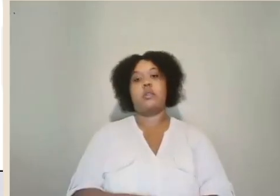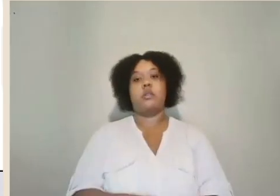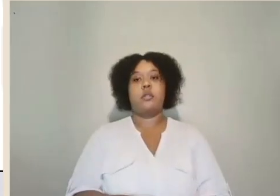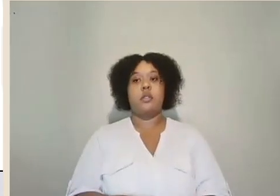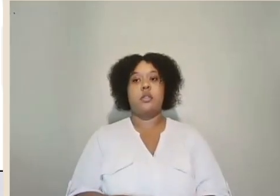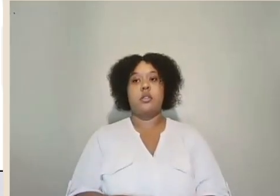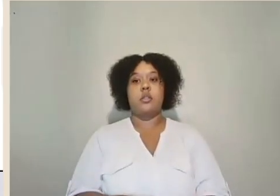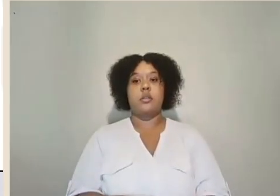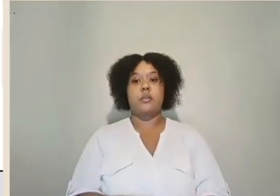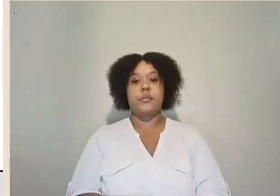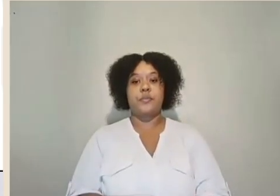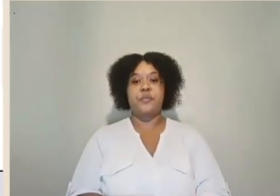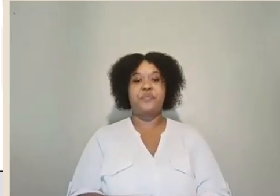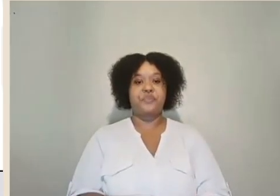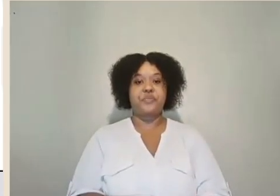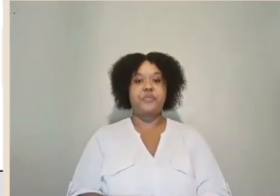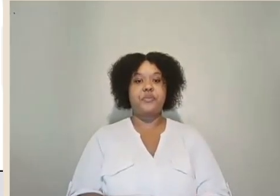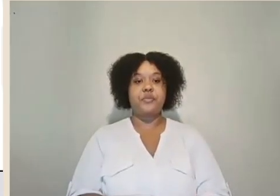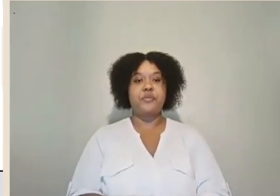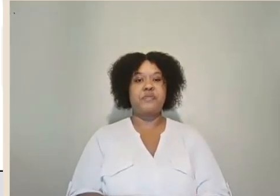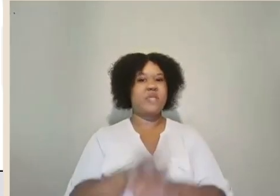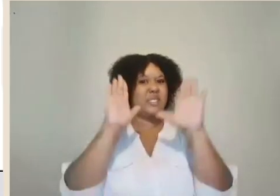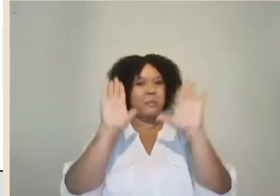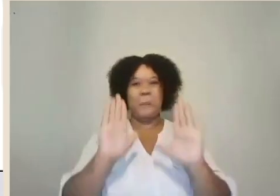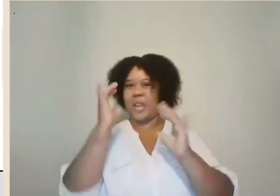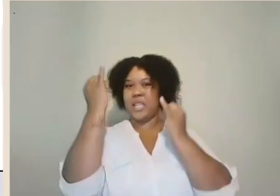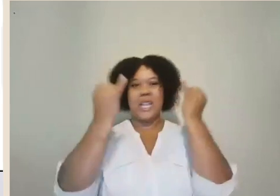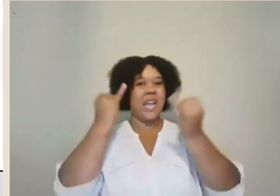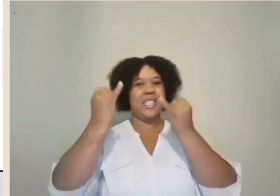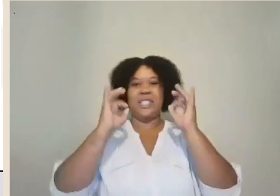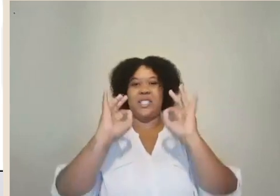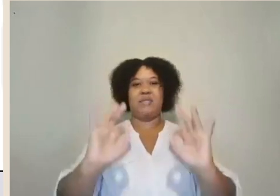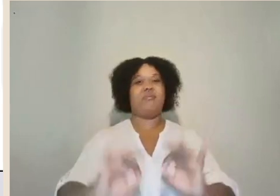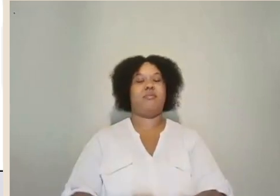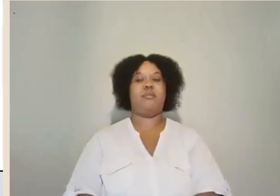Voluntary work for some time. Awesome ideas, everyone. Awesome ideas.